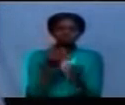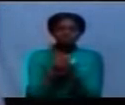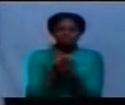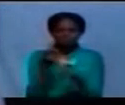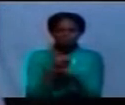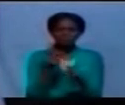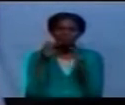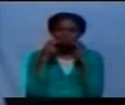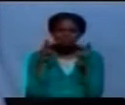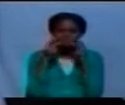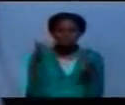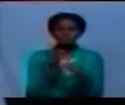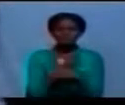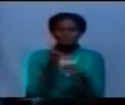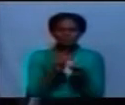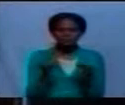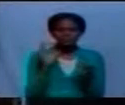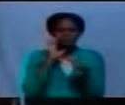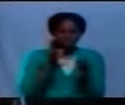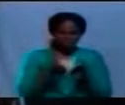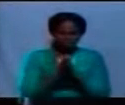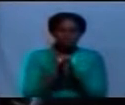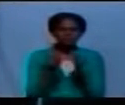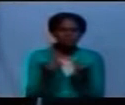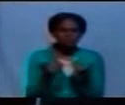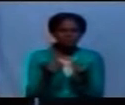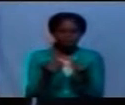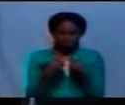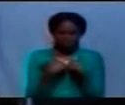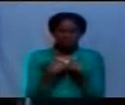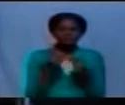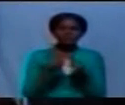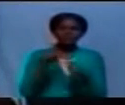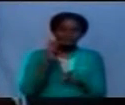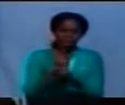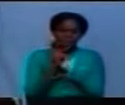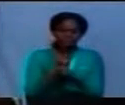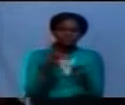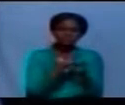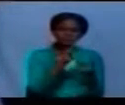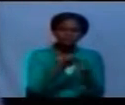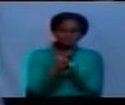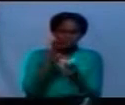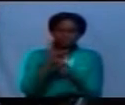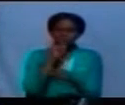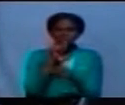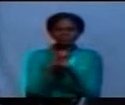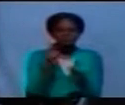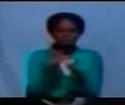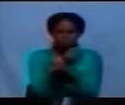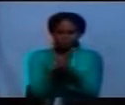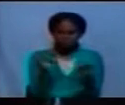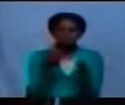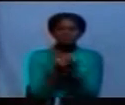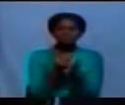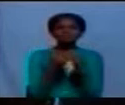from different sources, but obviously banks being commercial entities, they have to price those funds appropriately, because they don't just contract free money. There's